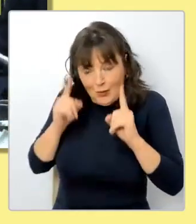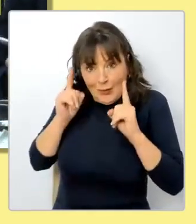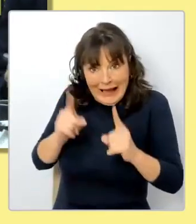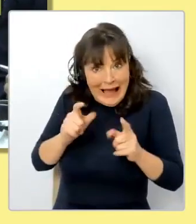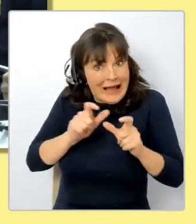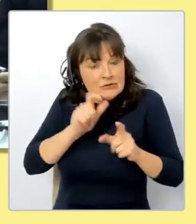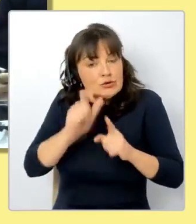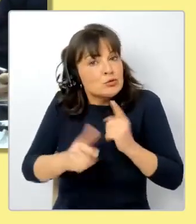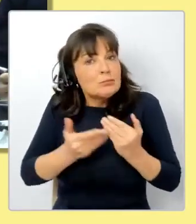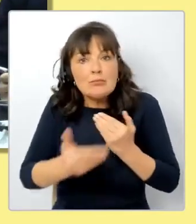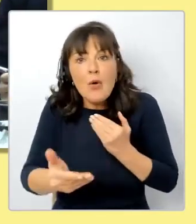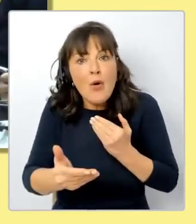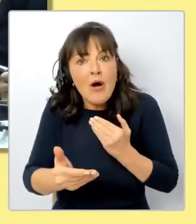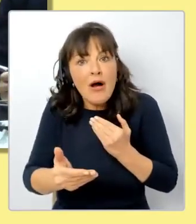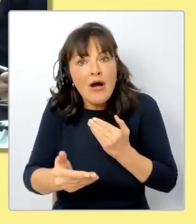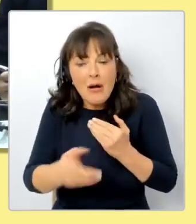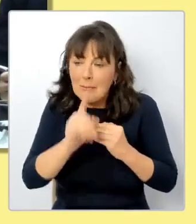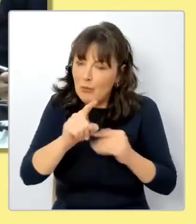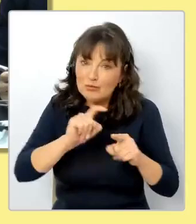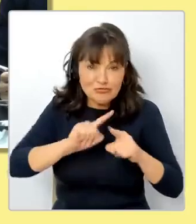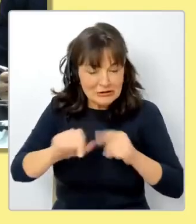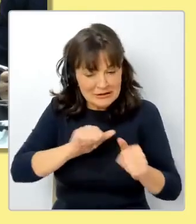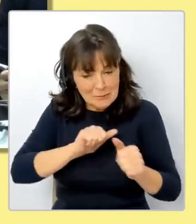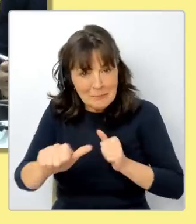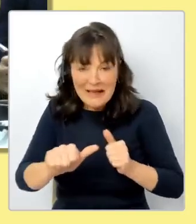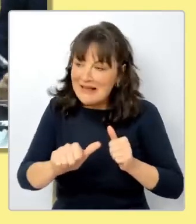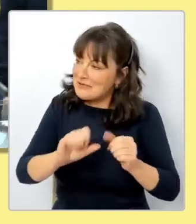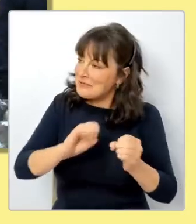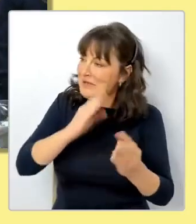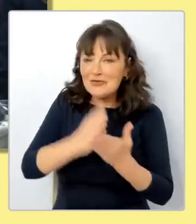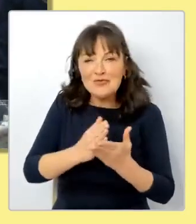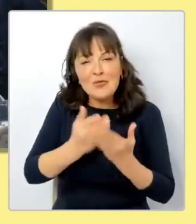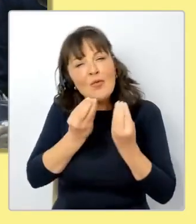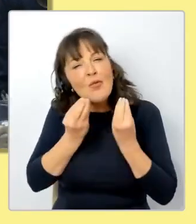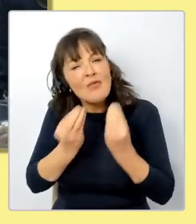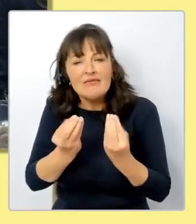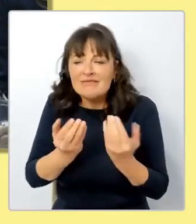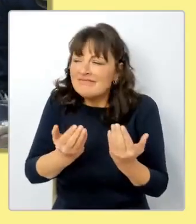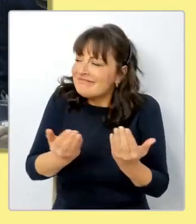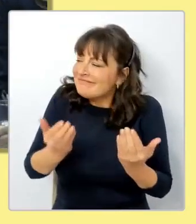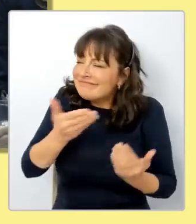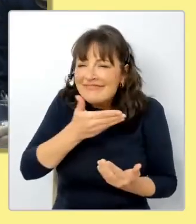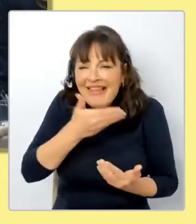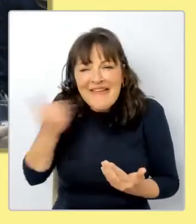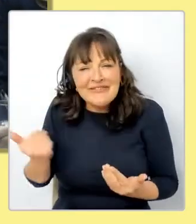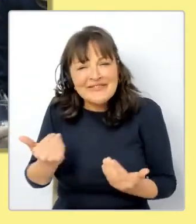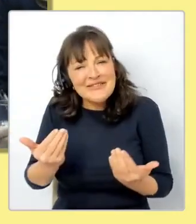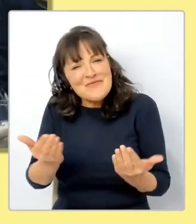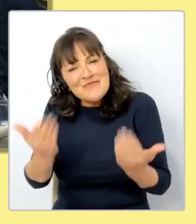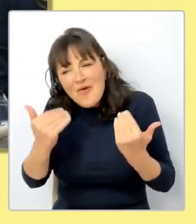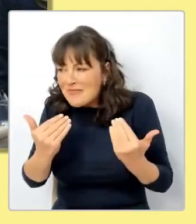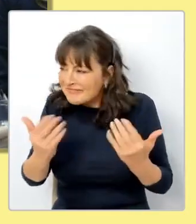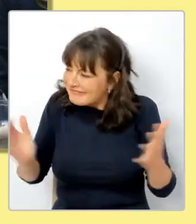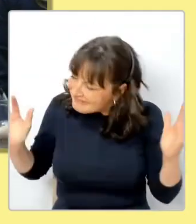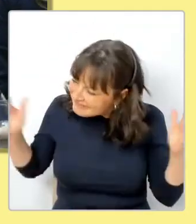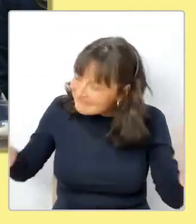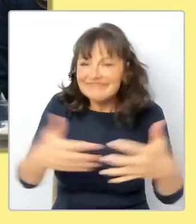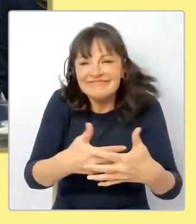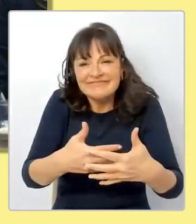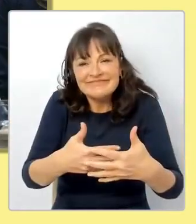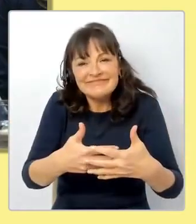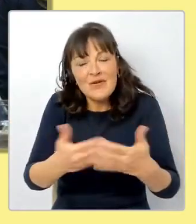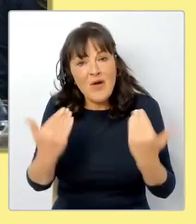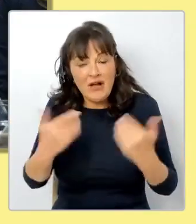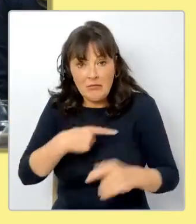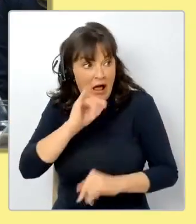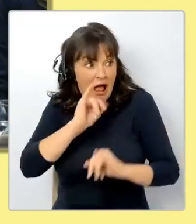ensure that we do offer that warm welcome to asylum seekers. I think it's an absolute disgrace that we can't go